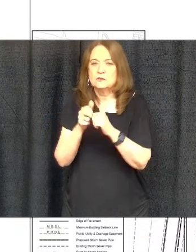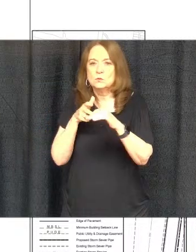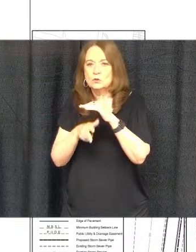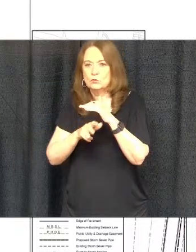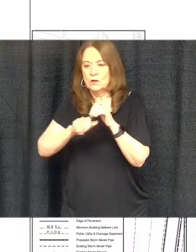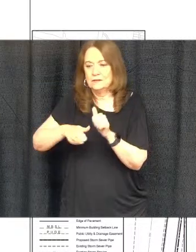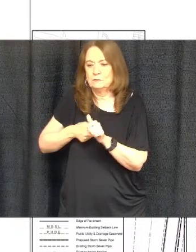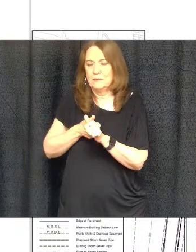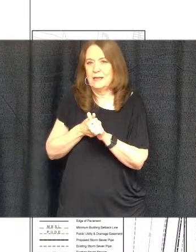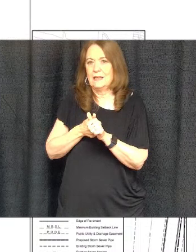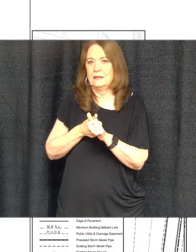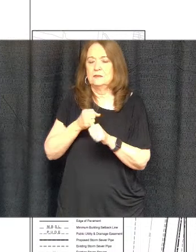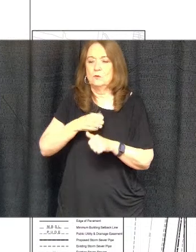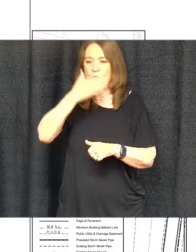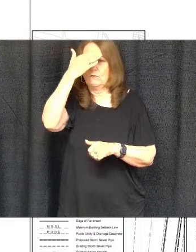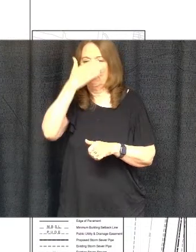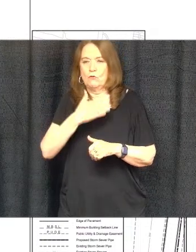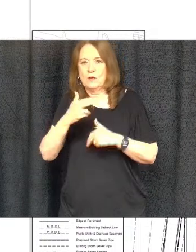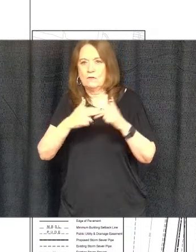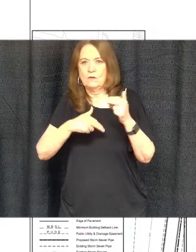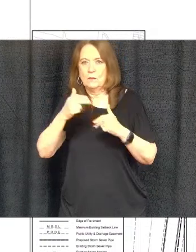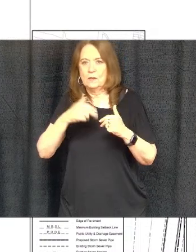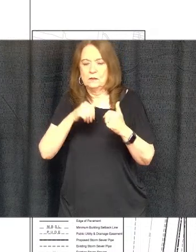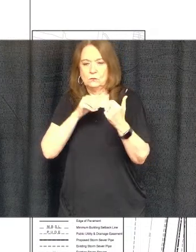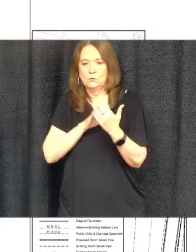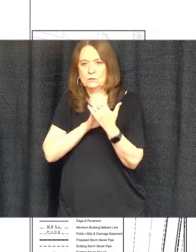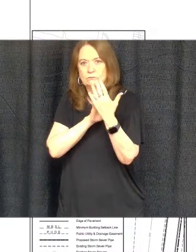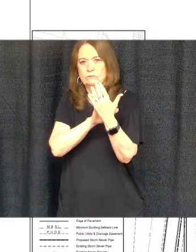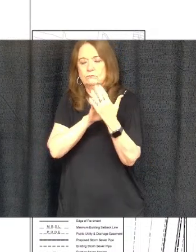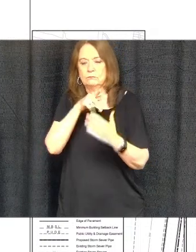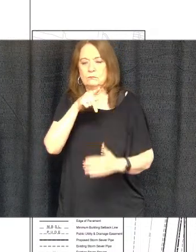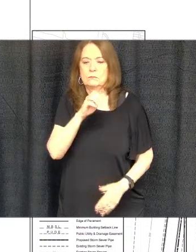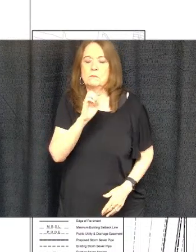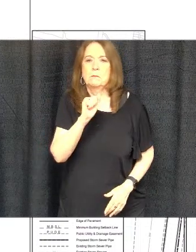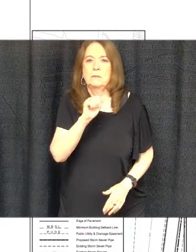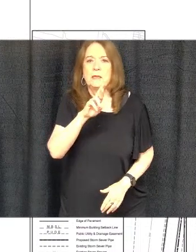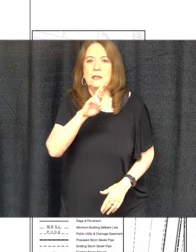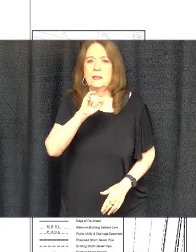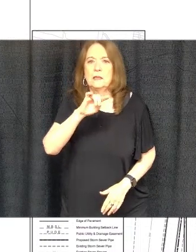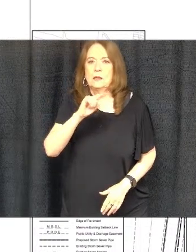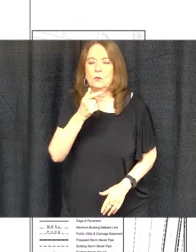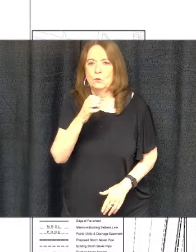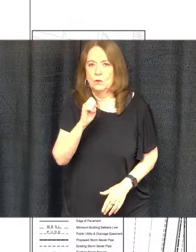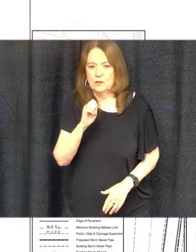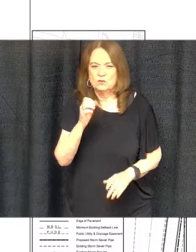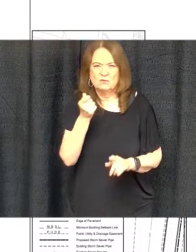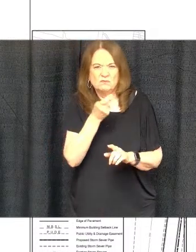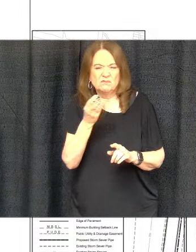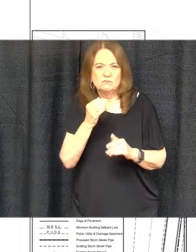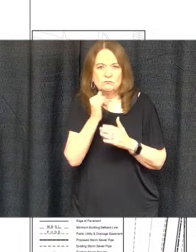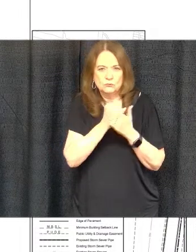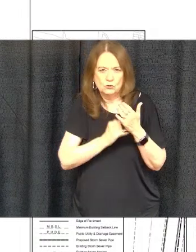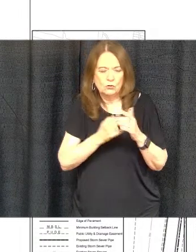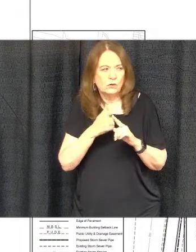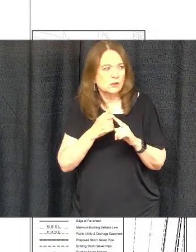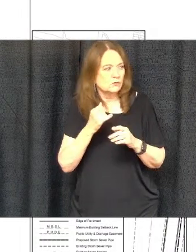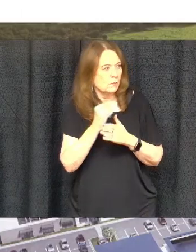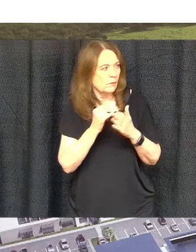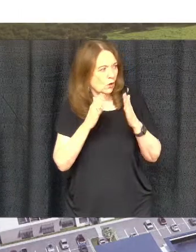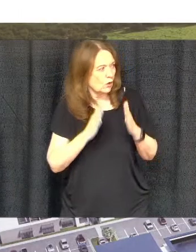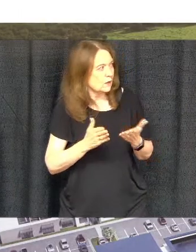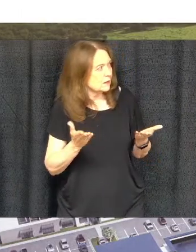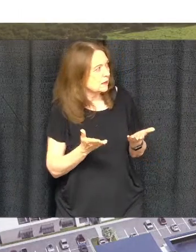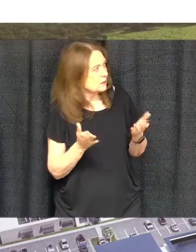So the front of the building will face Pea Ridge Road. We've got a couple renderings from their architect here as